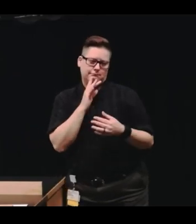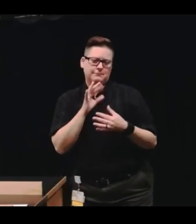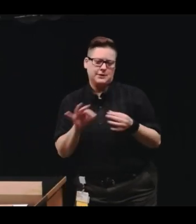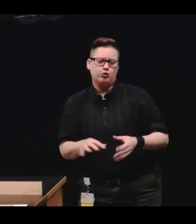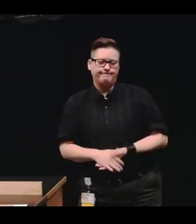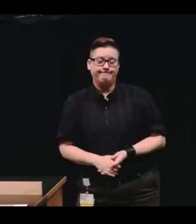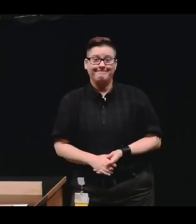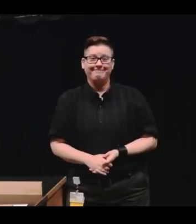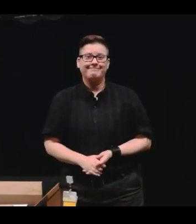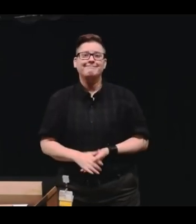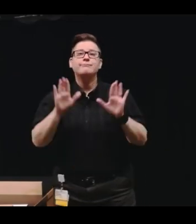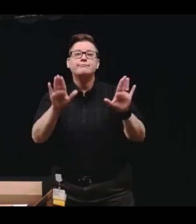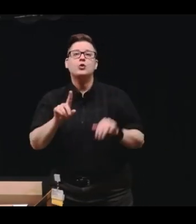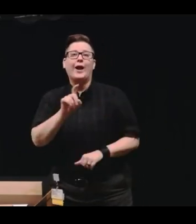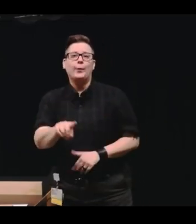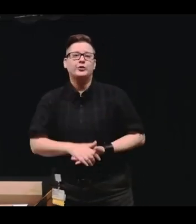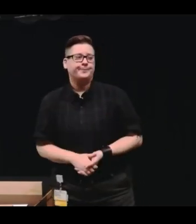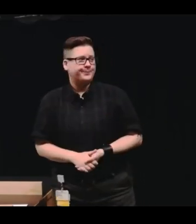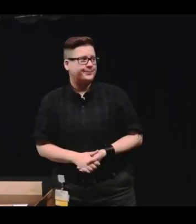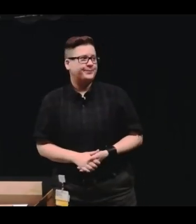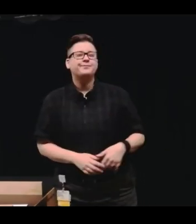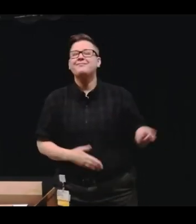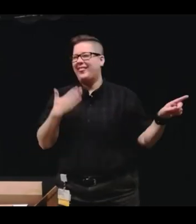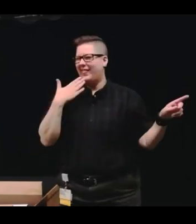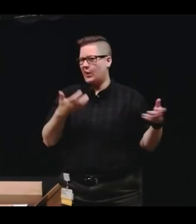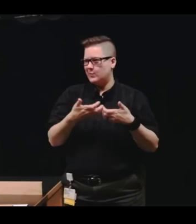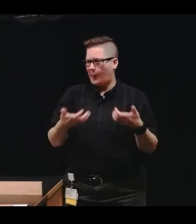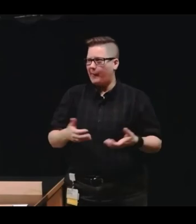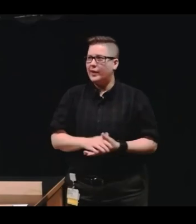disorder. Great question. Thanks so much.